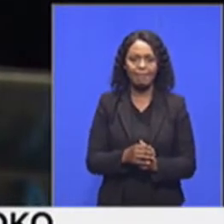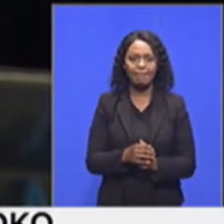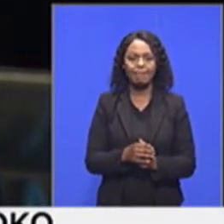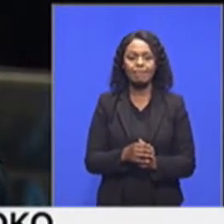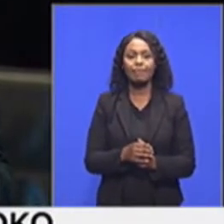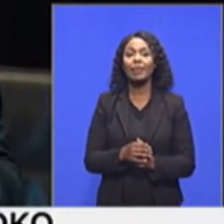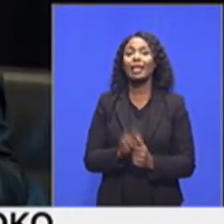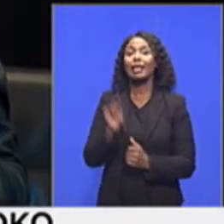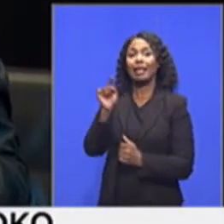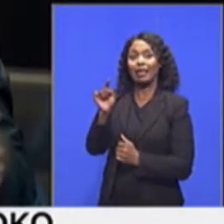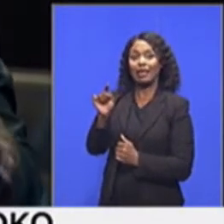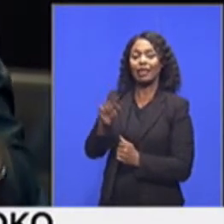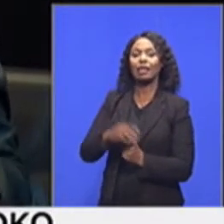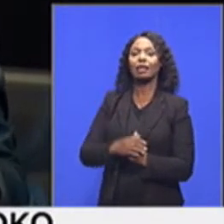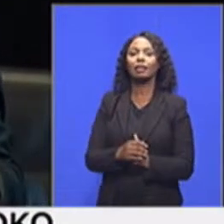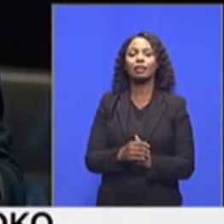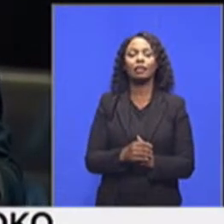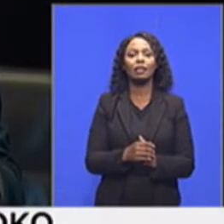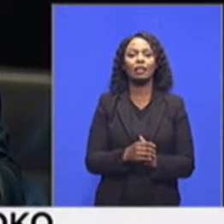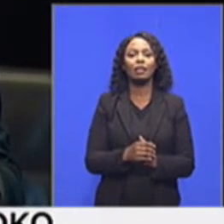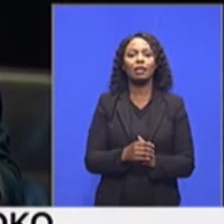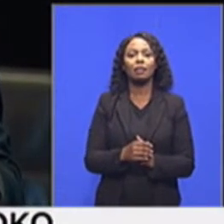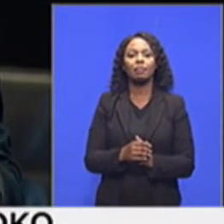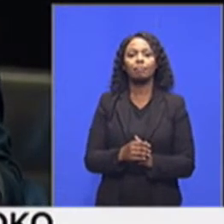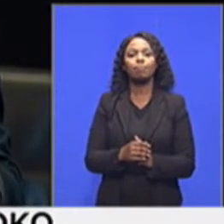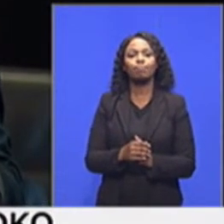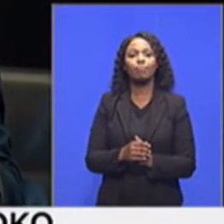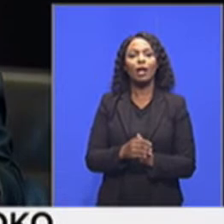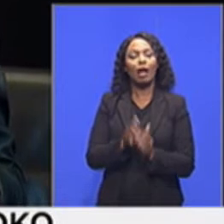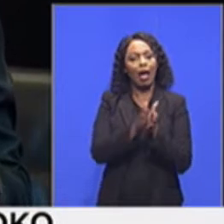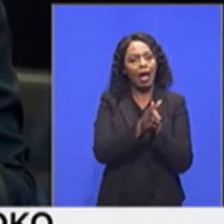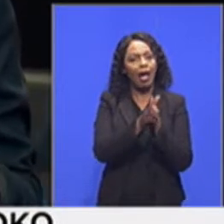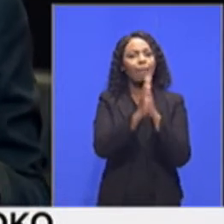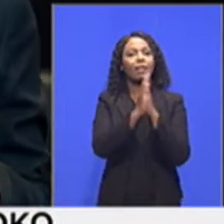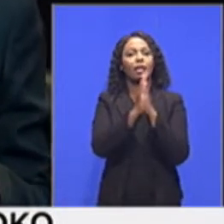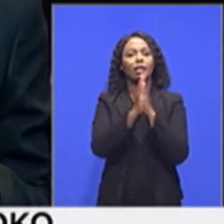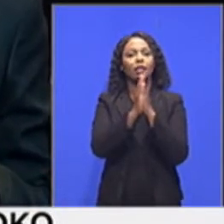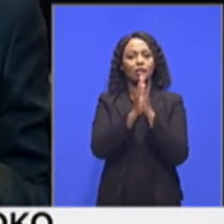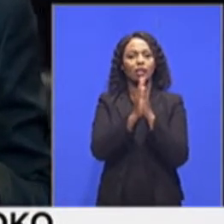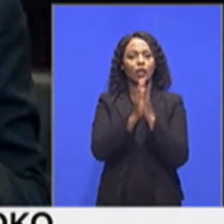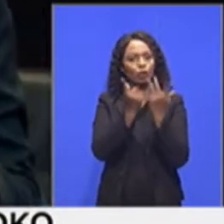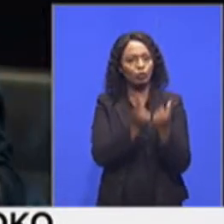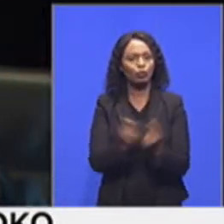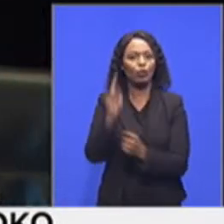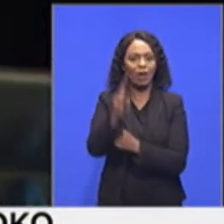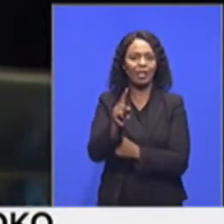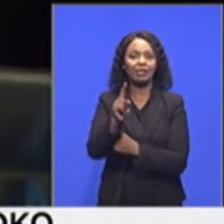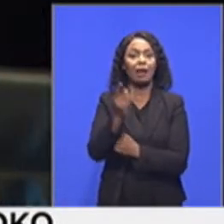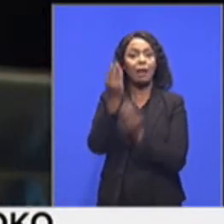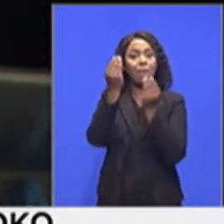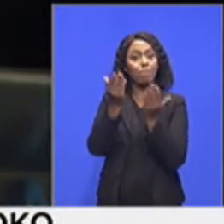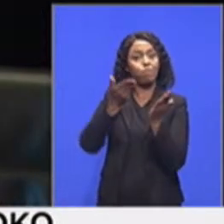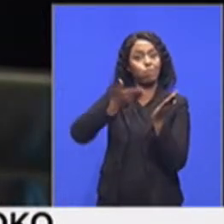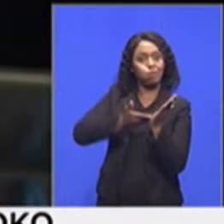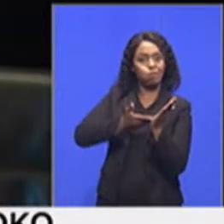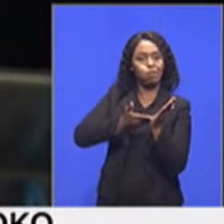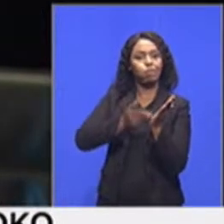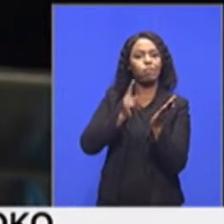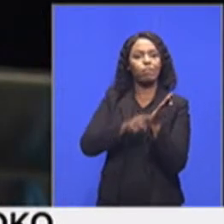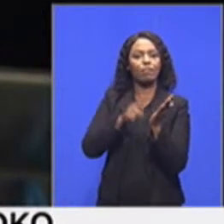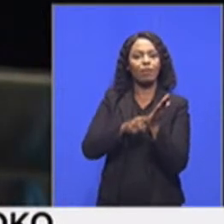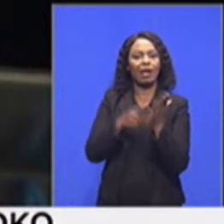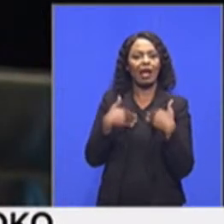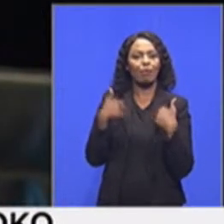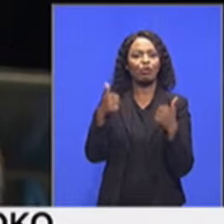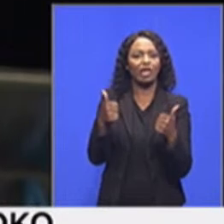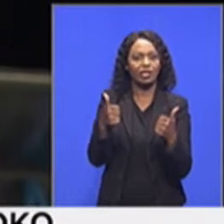So that is what we appeal should be done. Funding for this rehabilitation will also